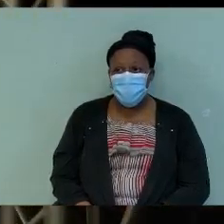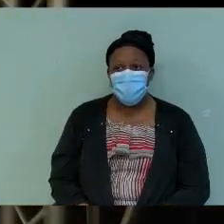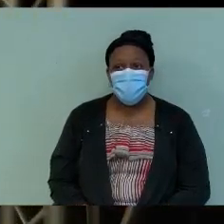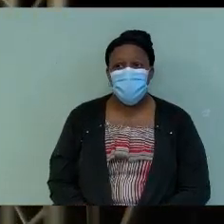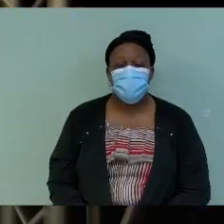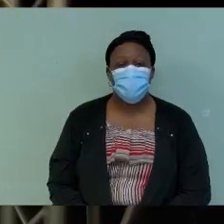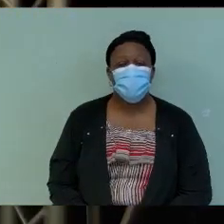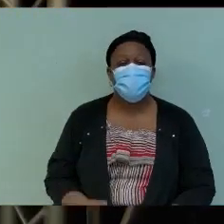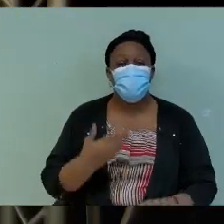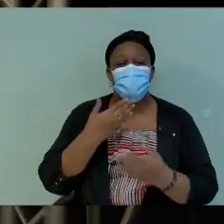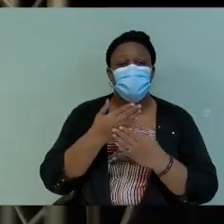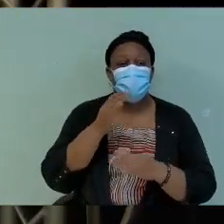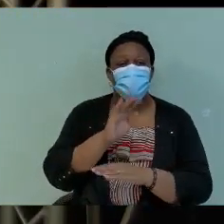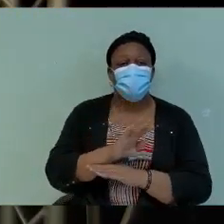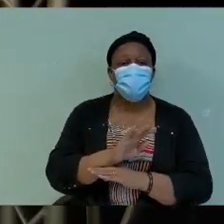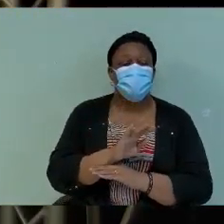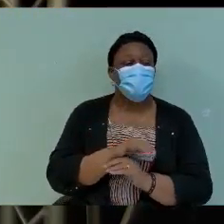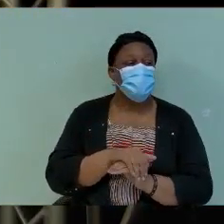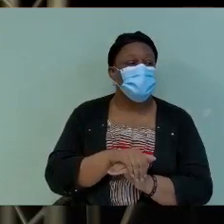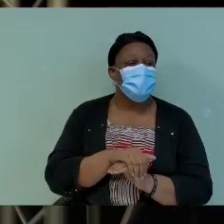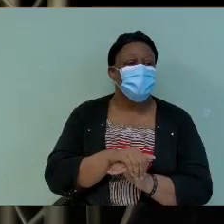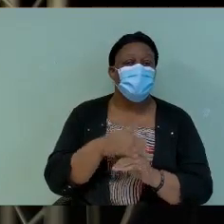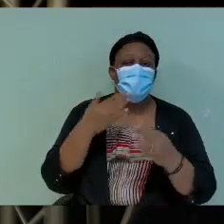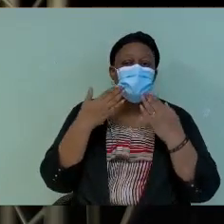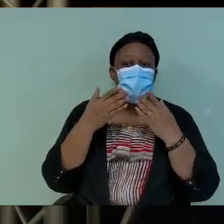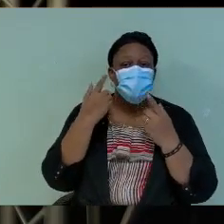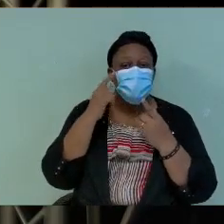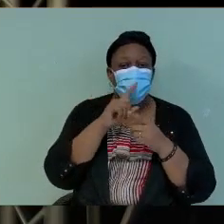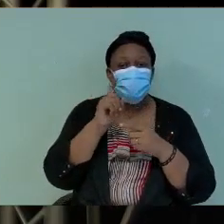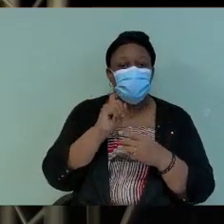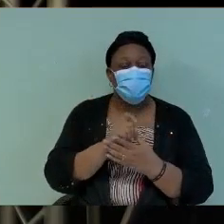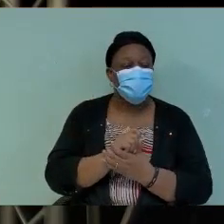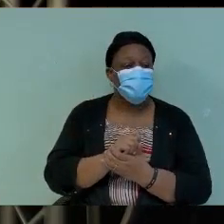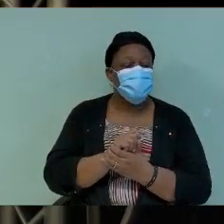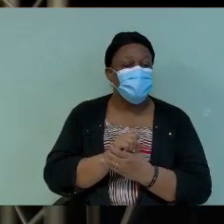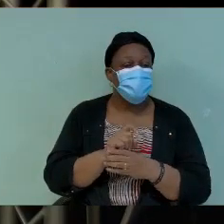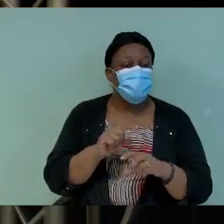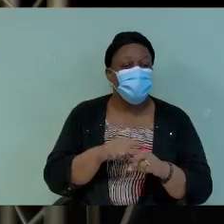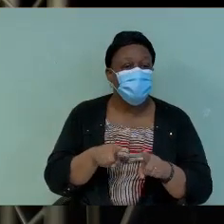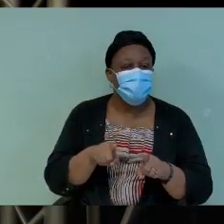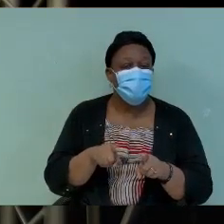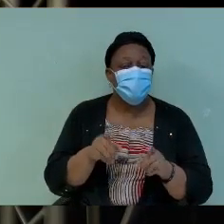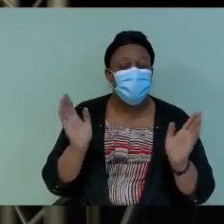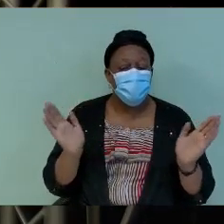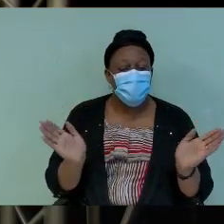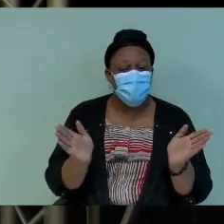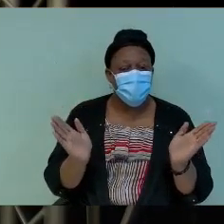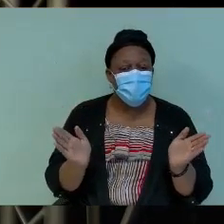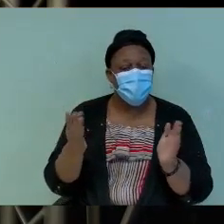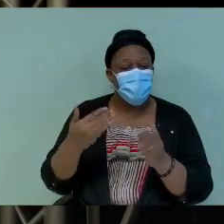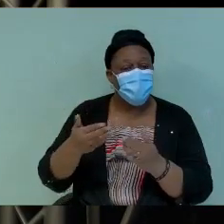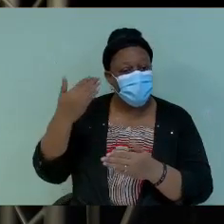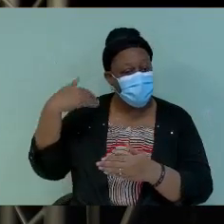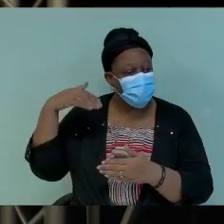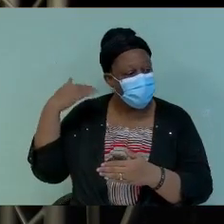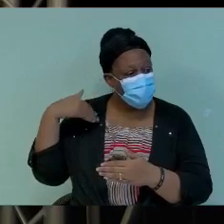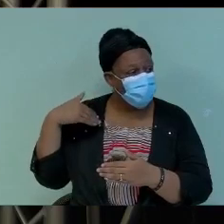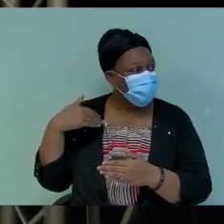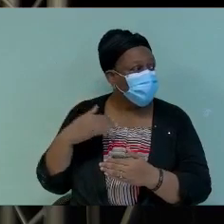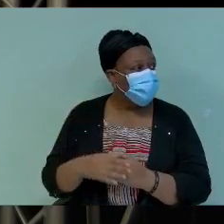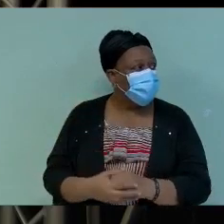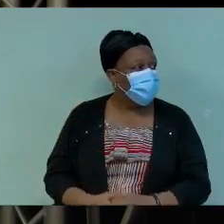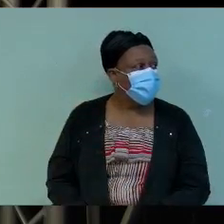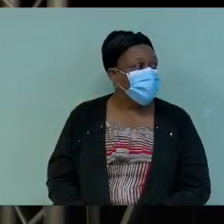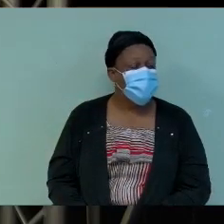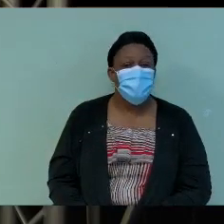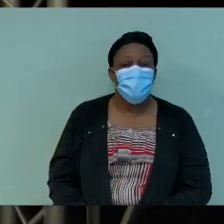Yes. All right, good afternoon, and thank you for those questions. Again, as has been encouraged before, if persons